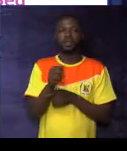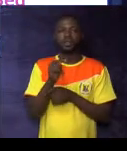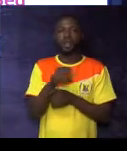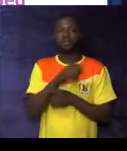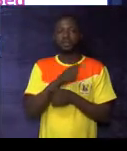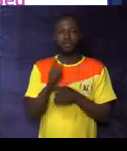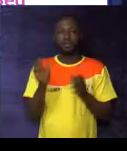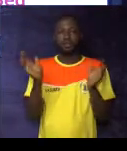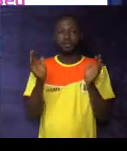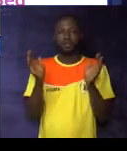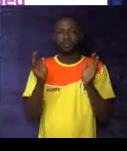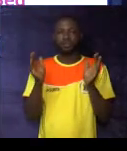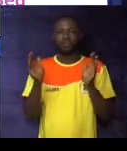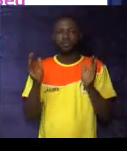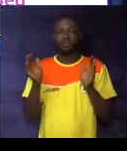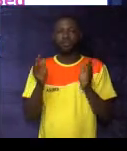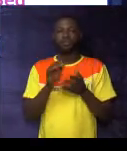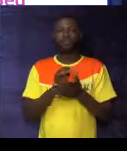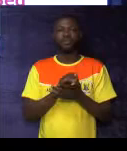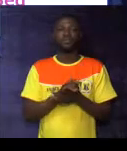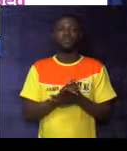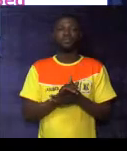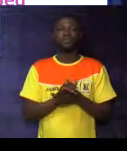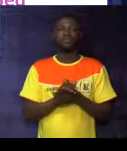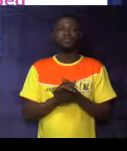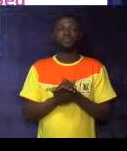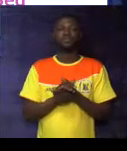Then you deserve a chair.